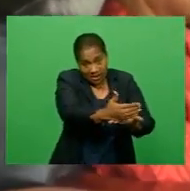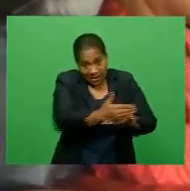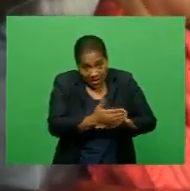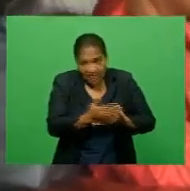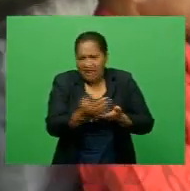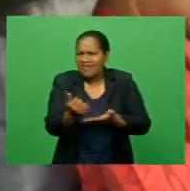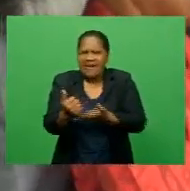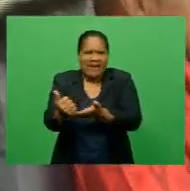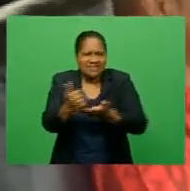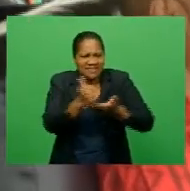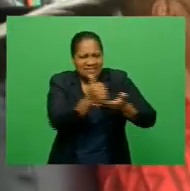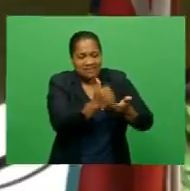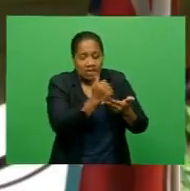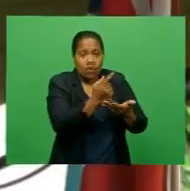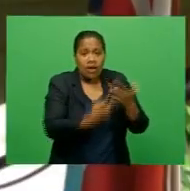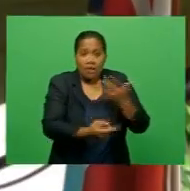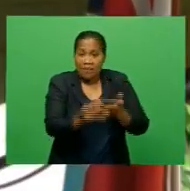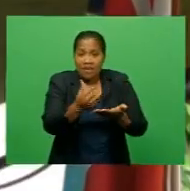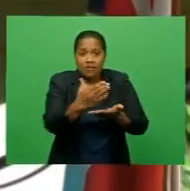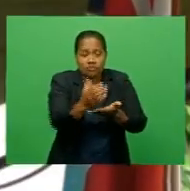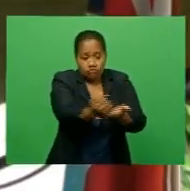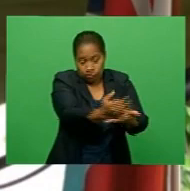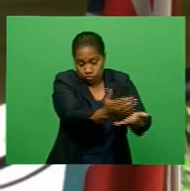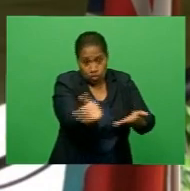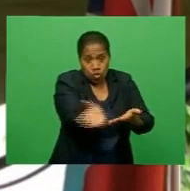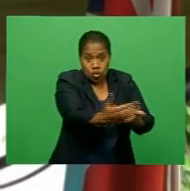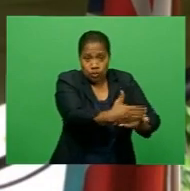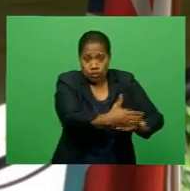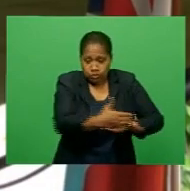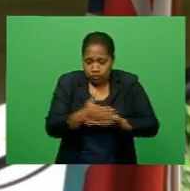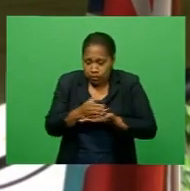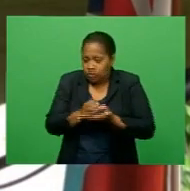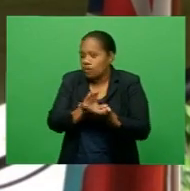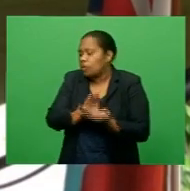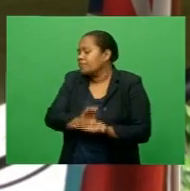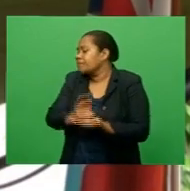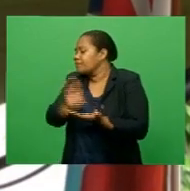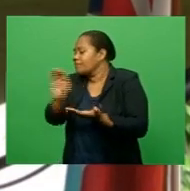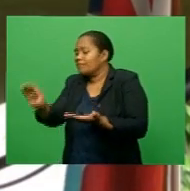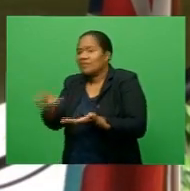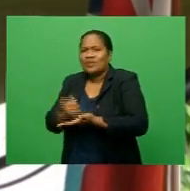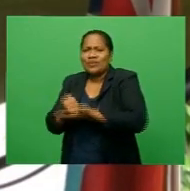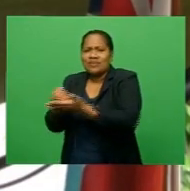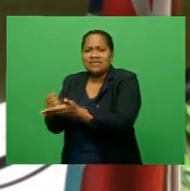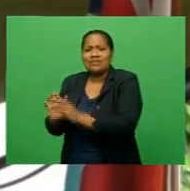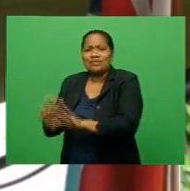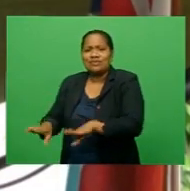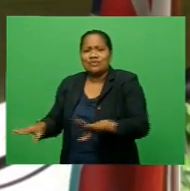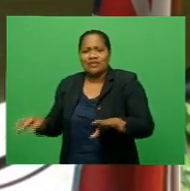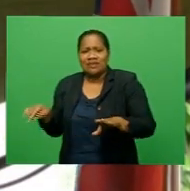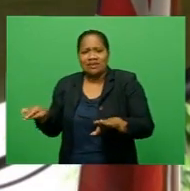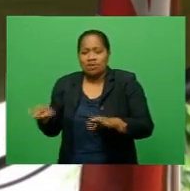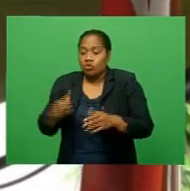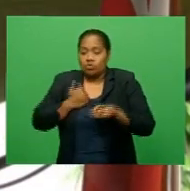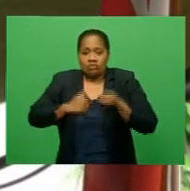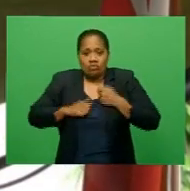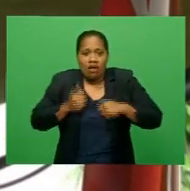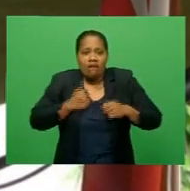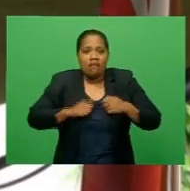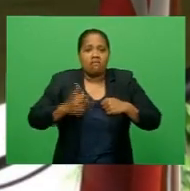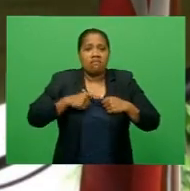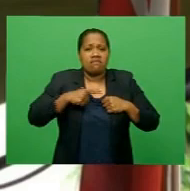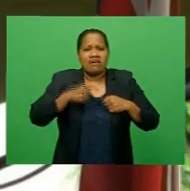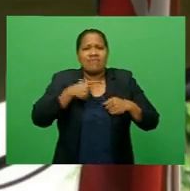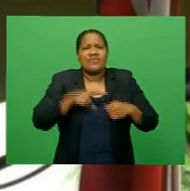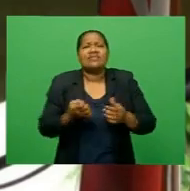assistance will go towards assisting as many children as we can who are struggling because of the